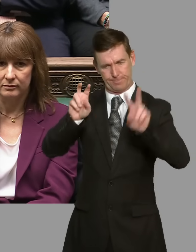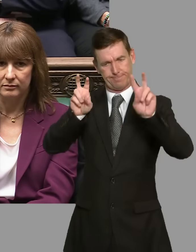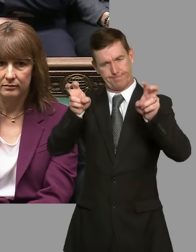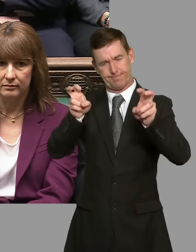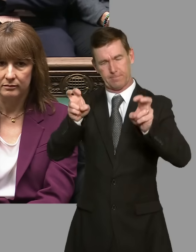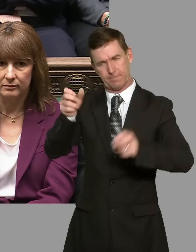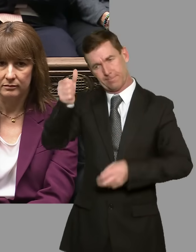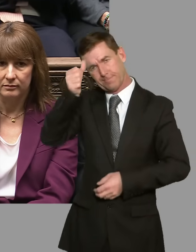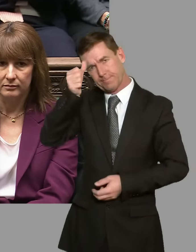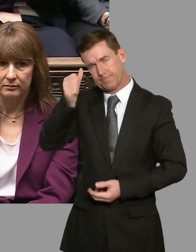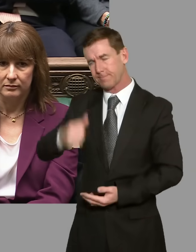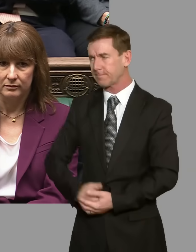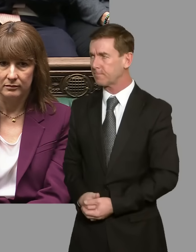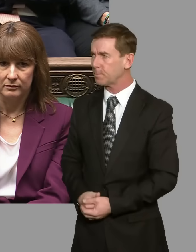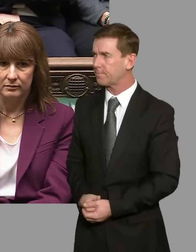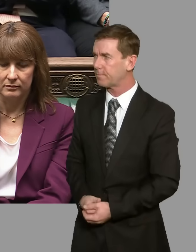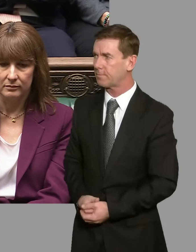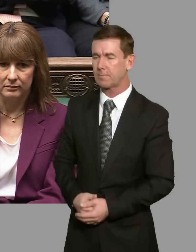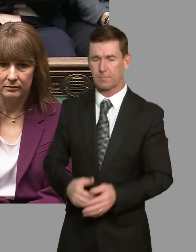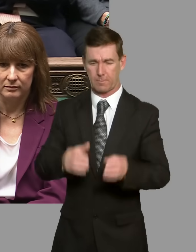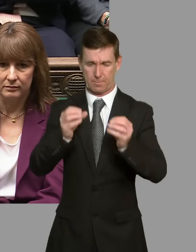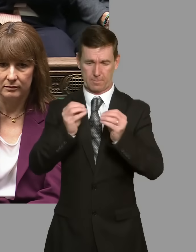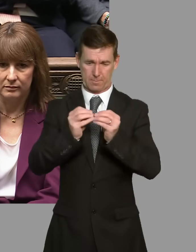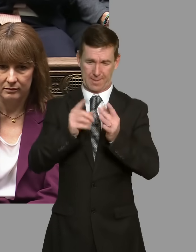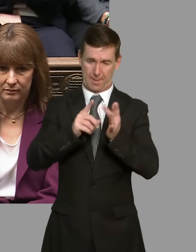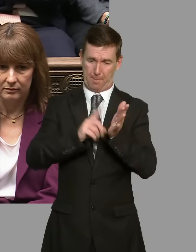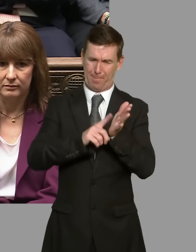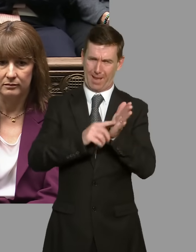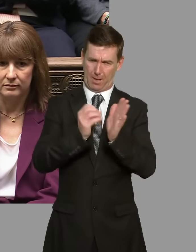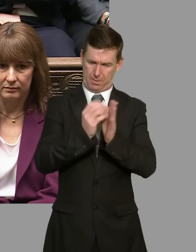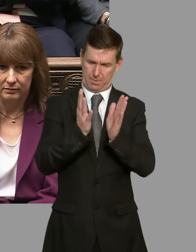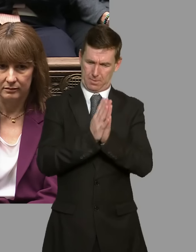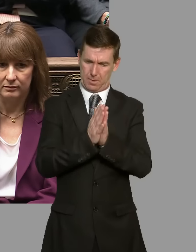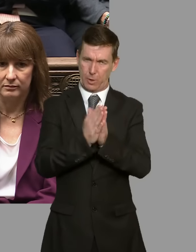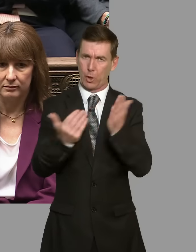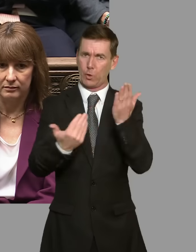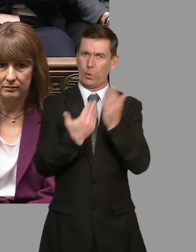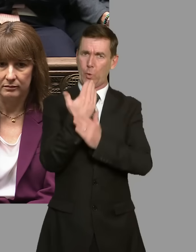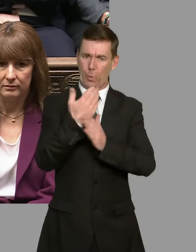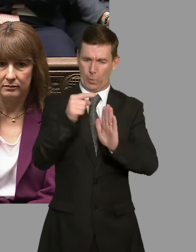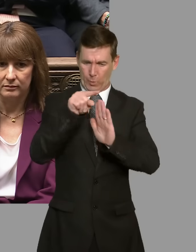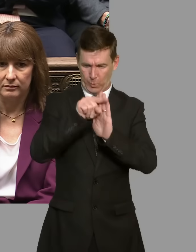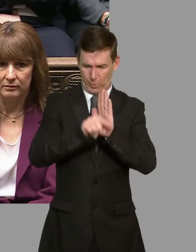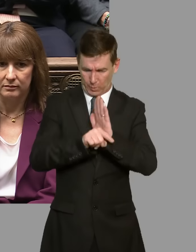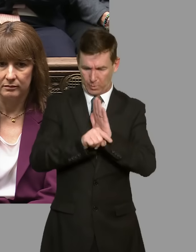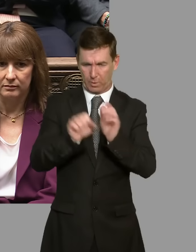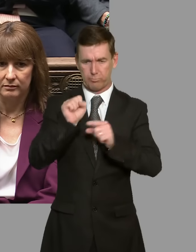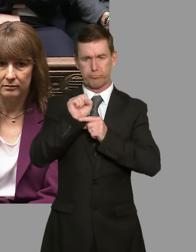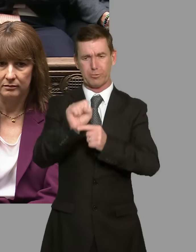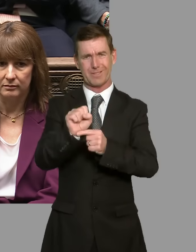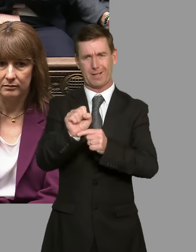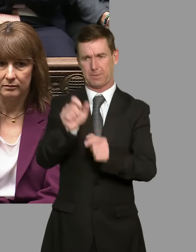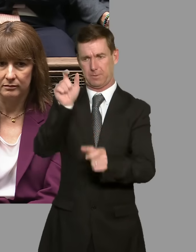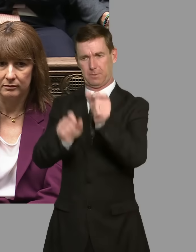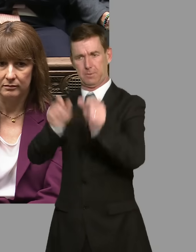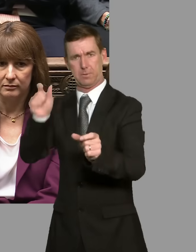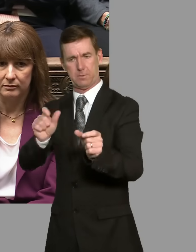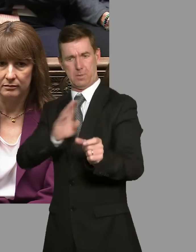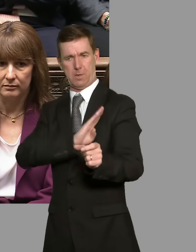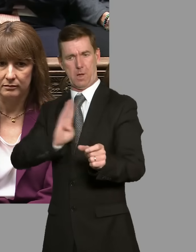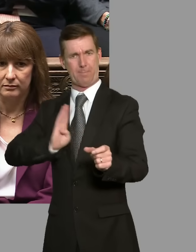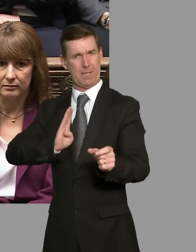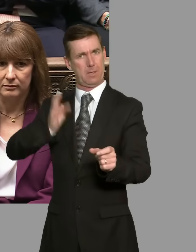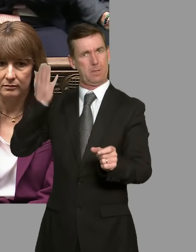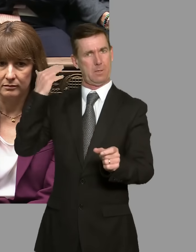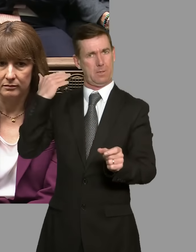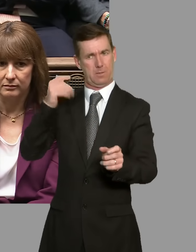in place new measures designed specifically to protect veterans. These safeguards have been developed with veterans in mind after carefully